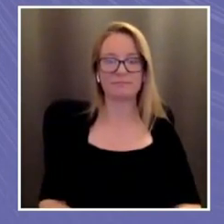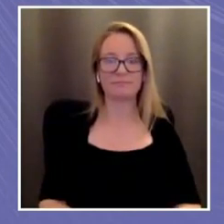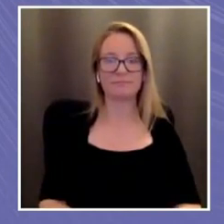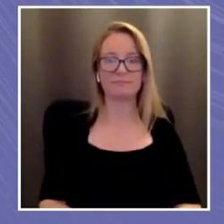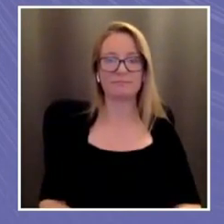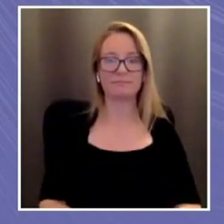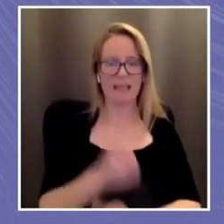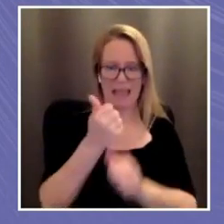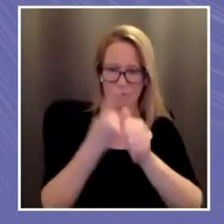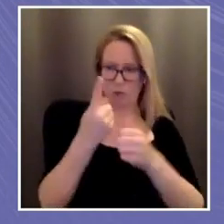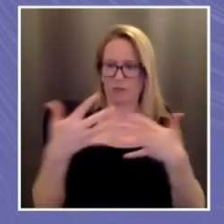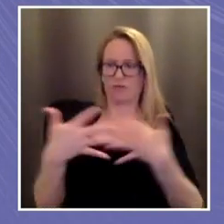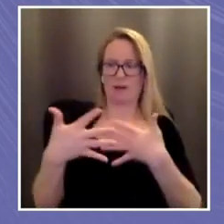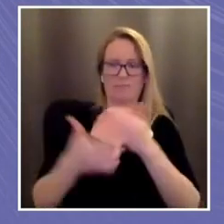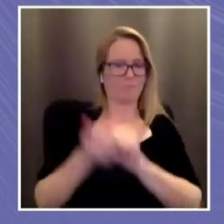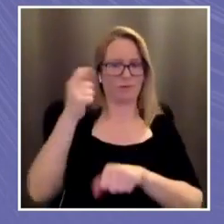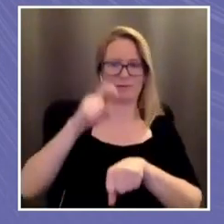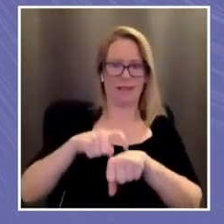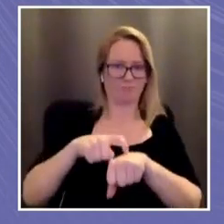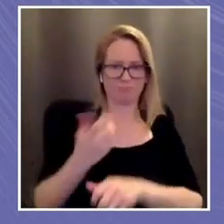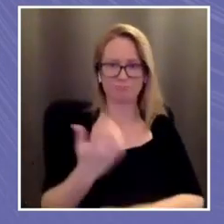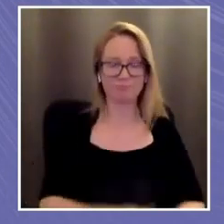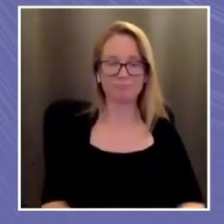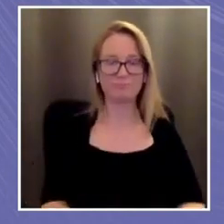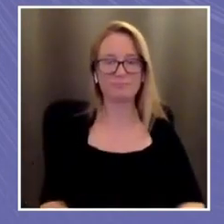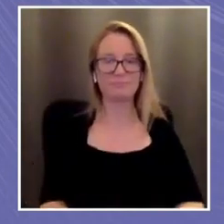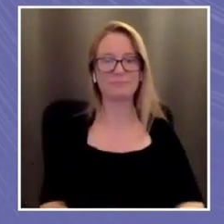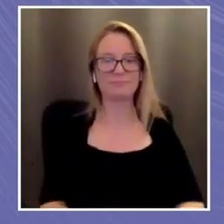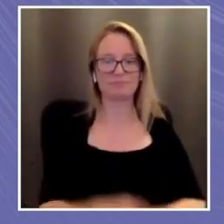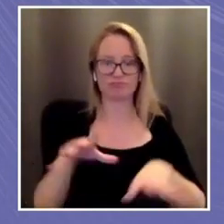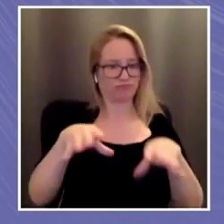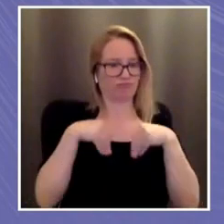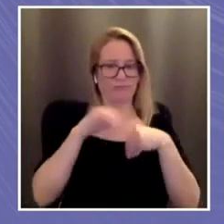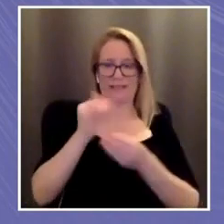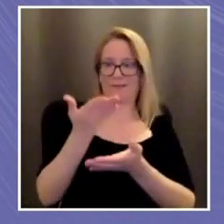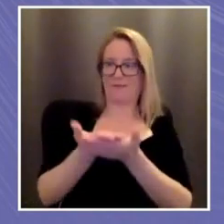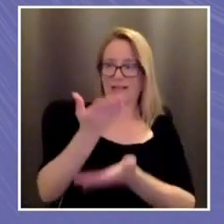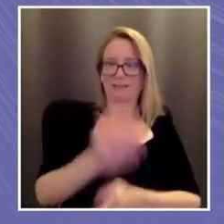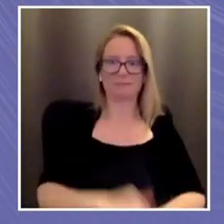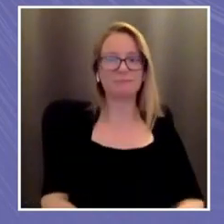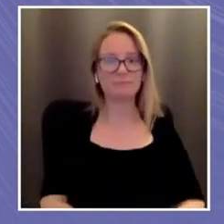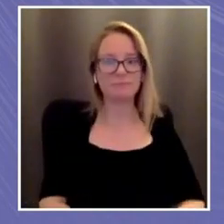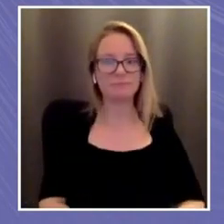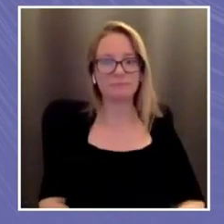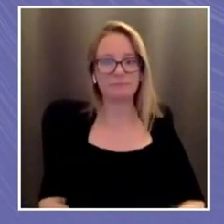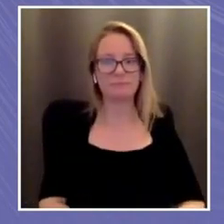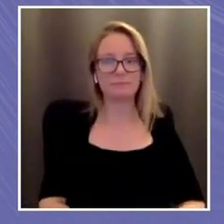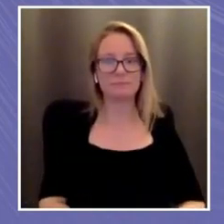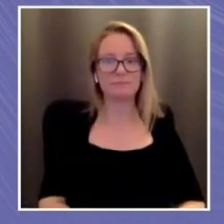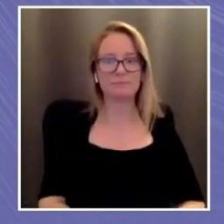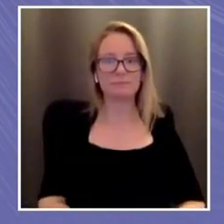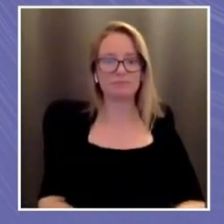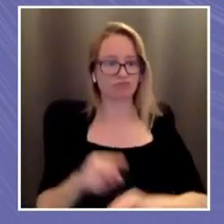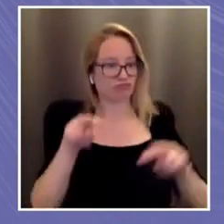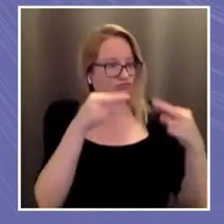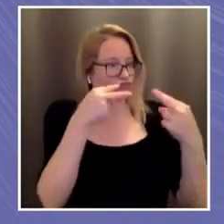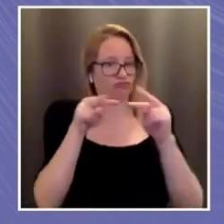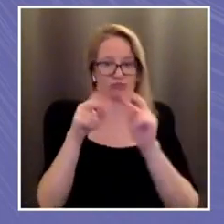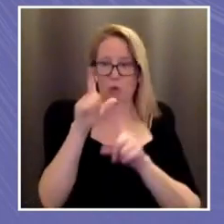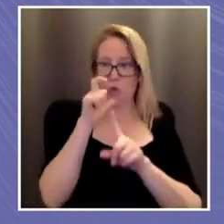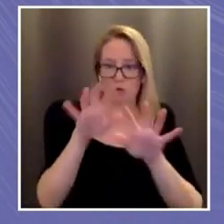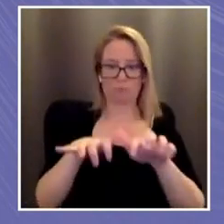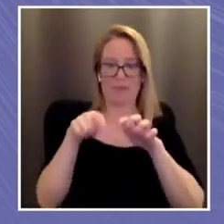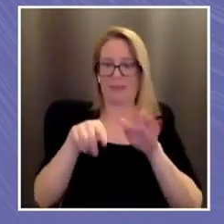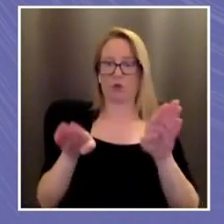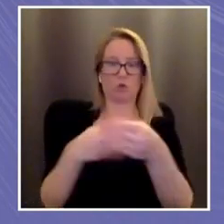Everyone is afraid most of the time. Just accept that as a fact. Look around at the people next to you in this room